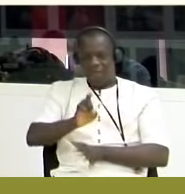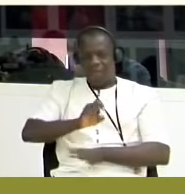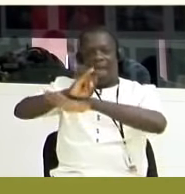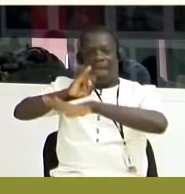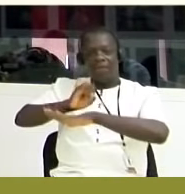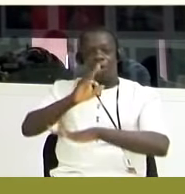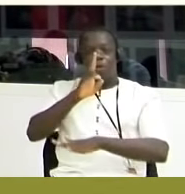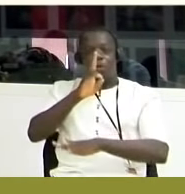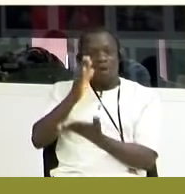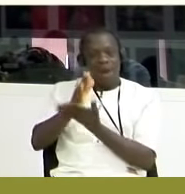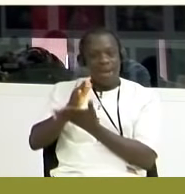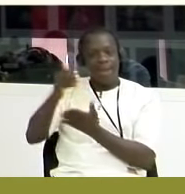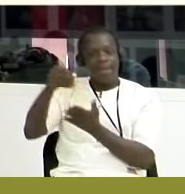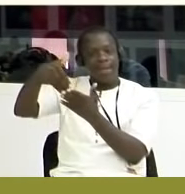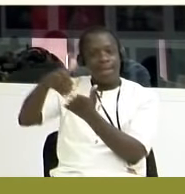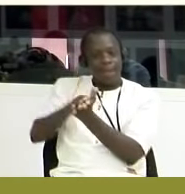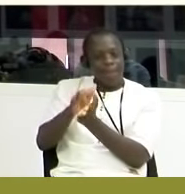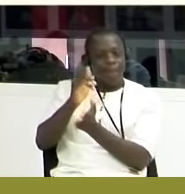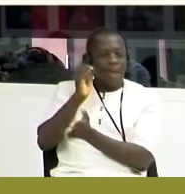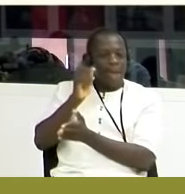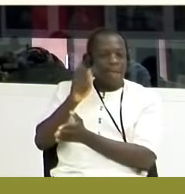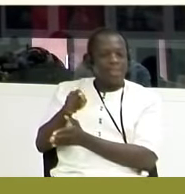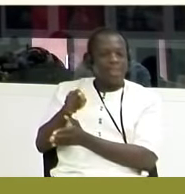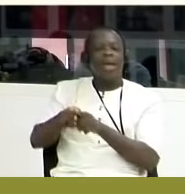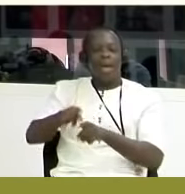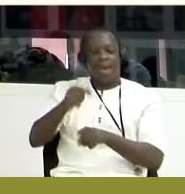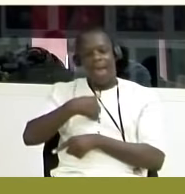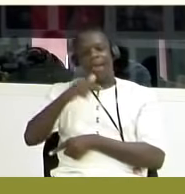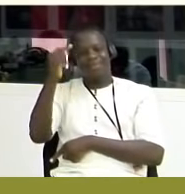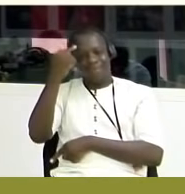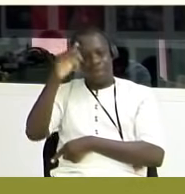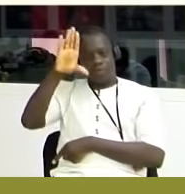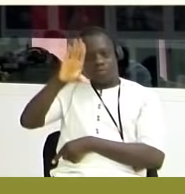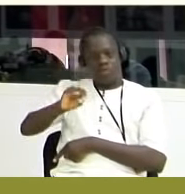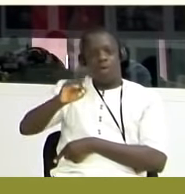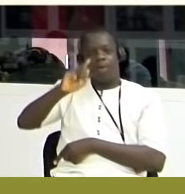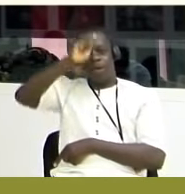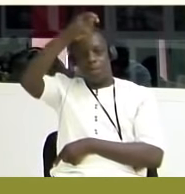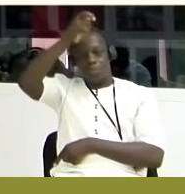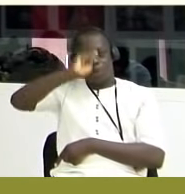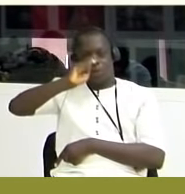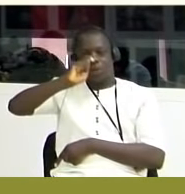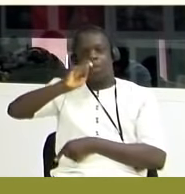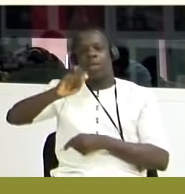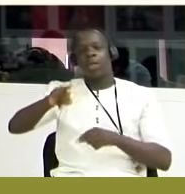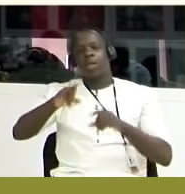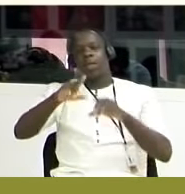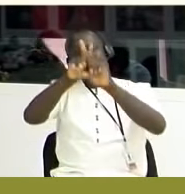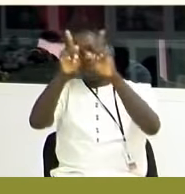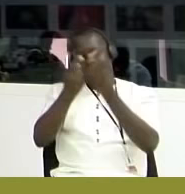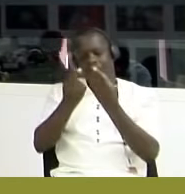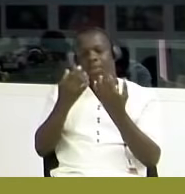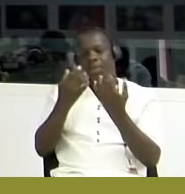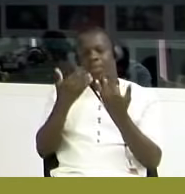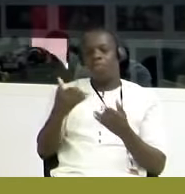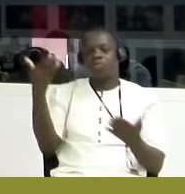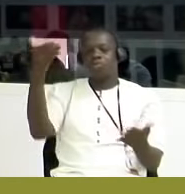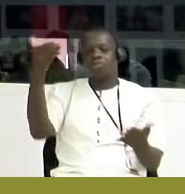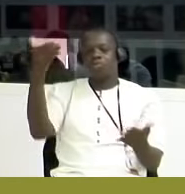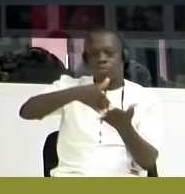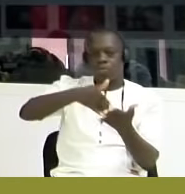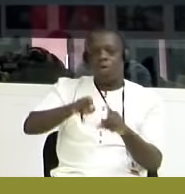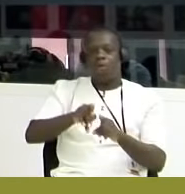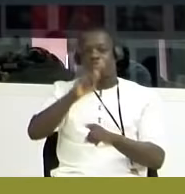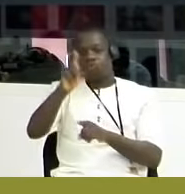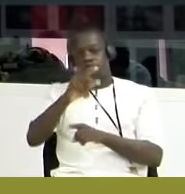accused. I think that was done by the police authorities. We'll come to the details of those two cases